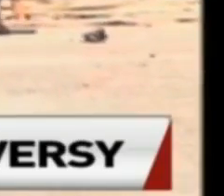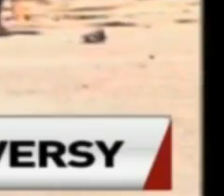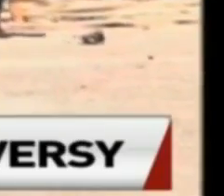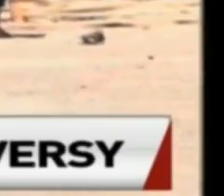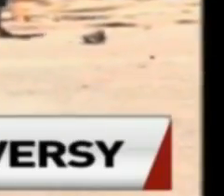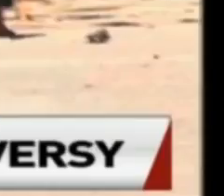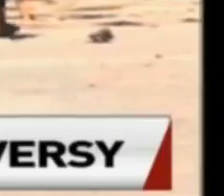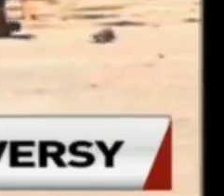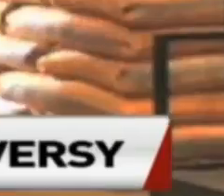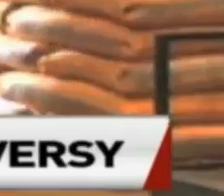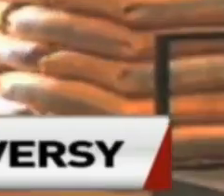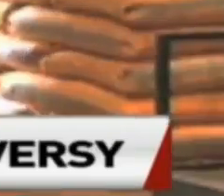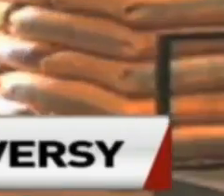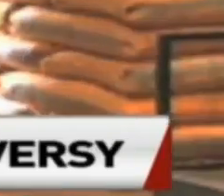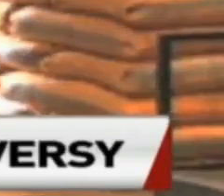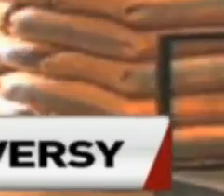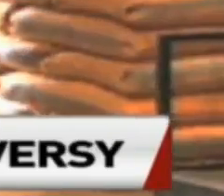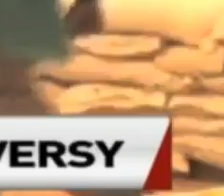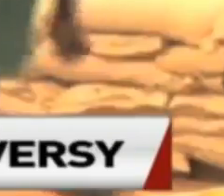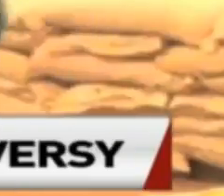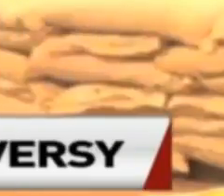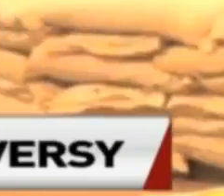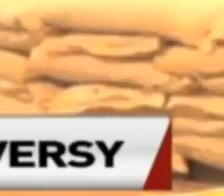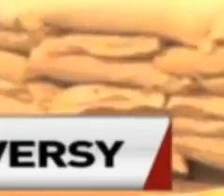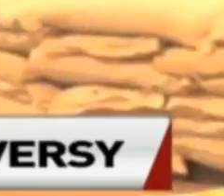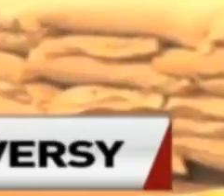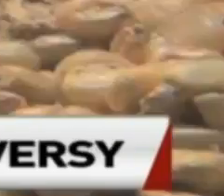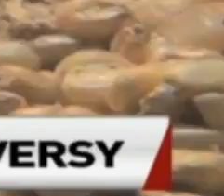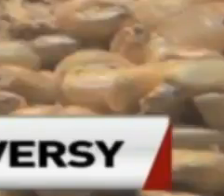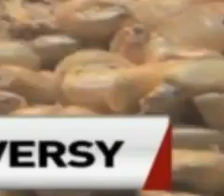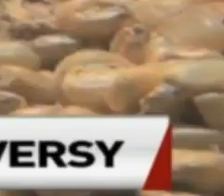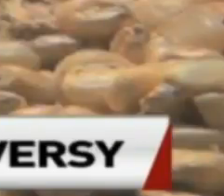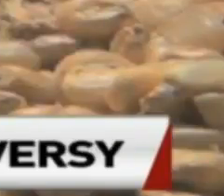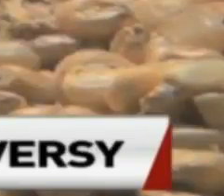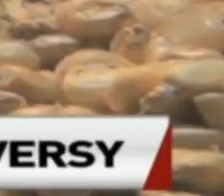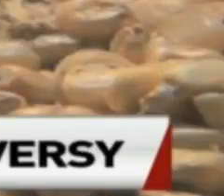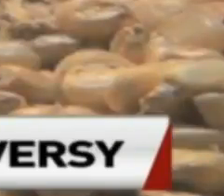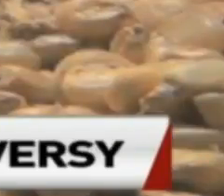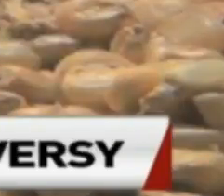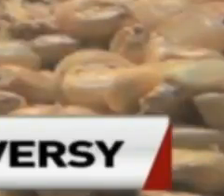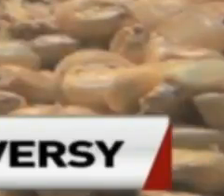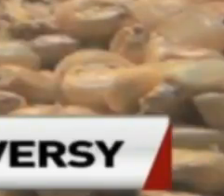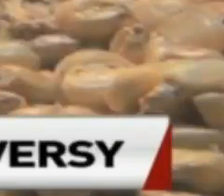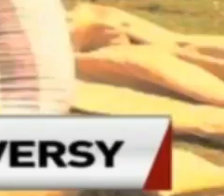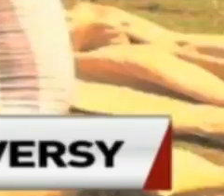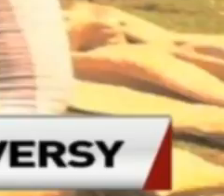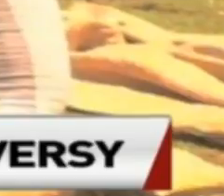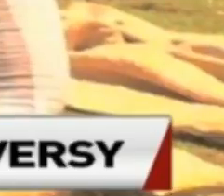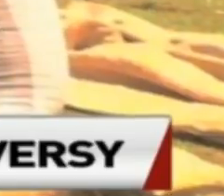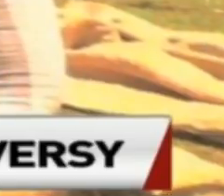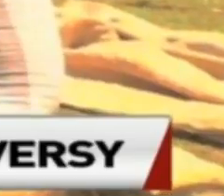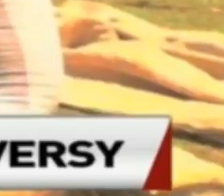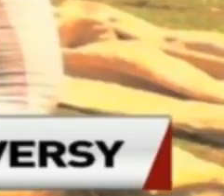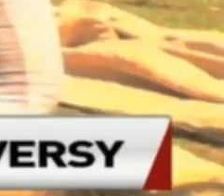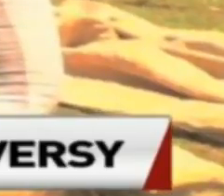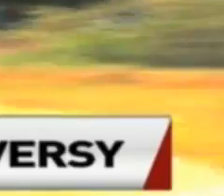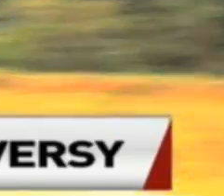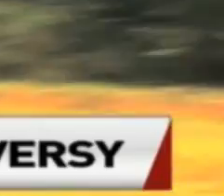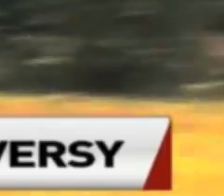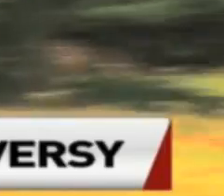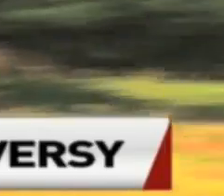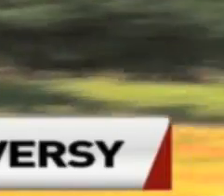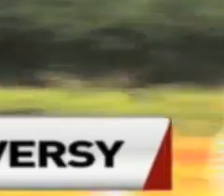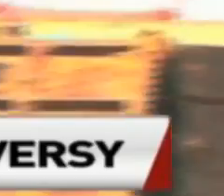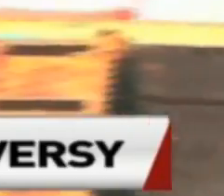The government says it will open the duty-free window soon, but is it averting a crisis or is it aiding the